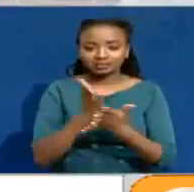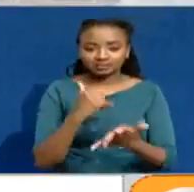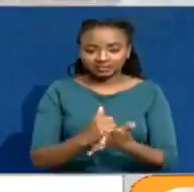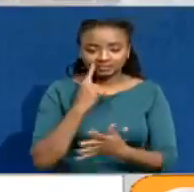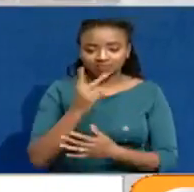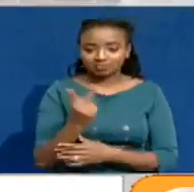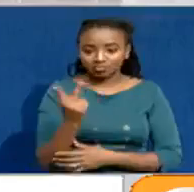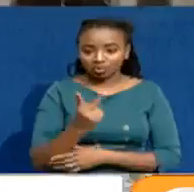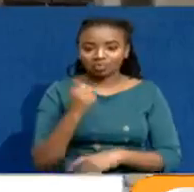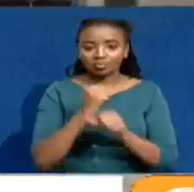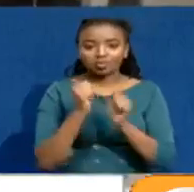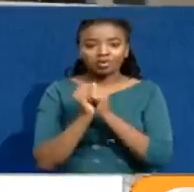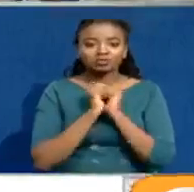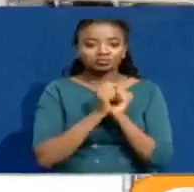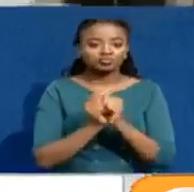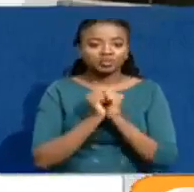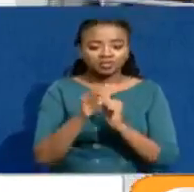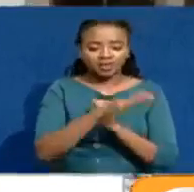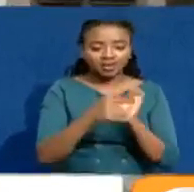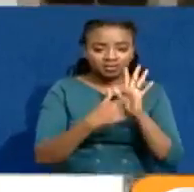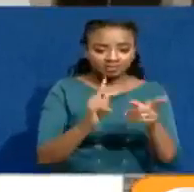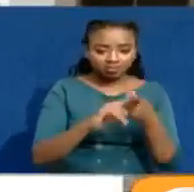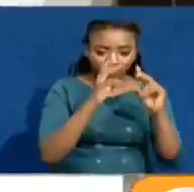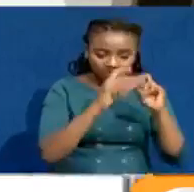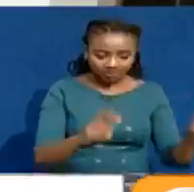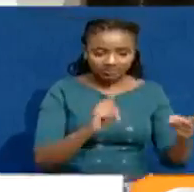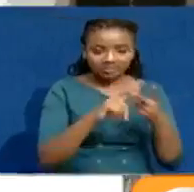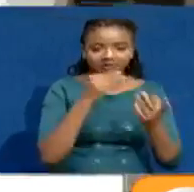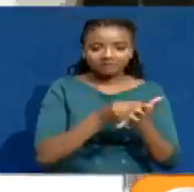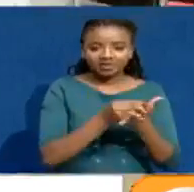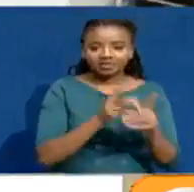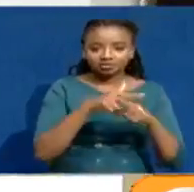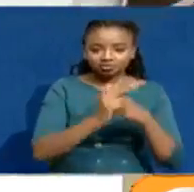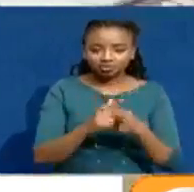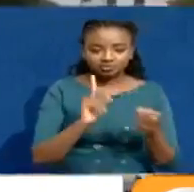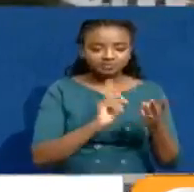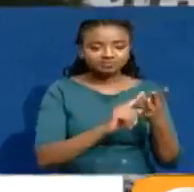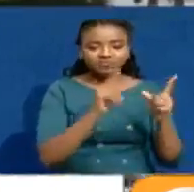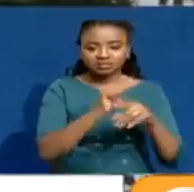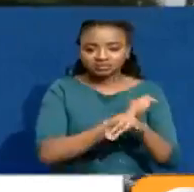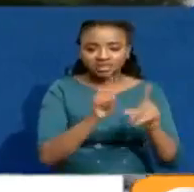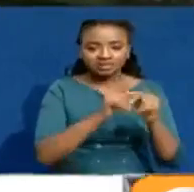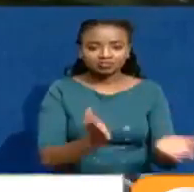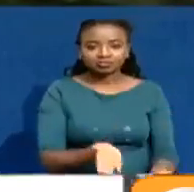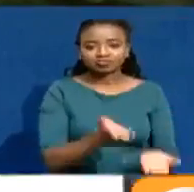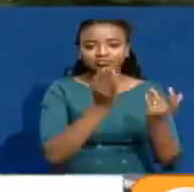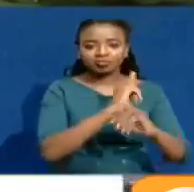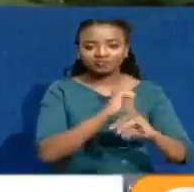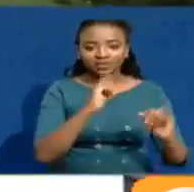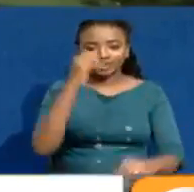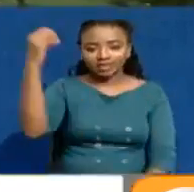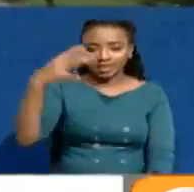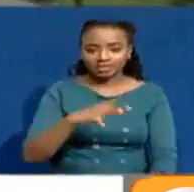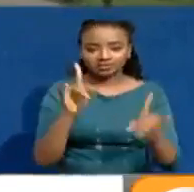the two institutions work together on areas of research, financial sourcing, training, as well as promotion of clean energy